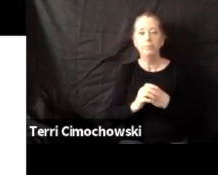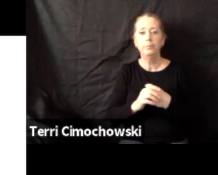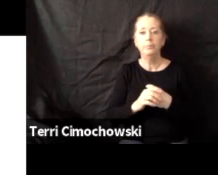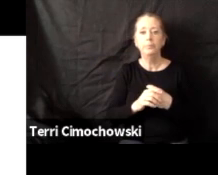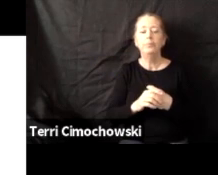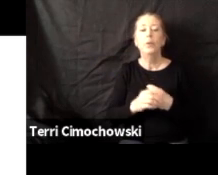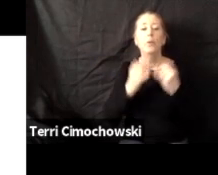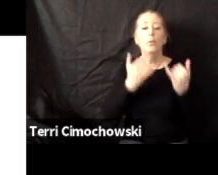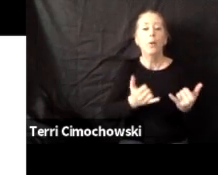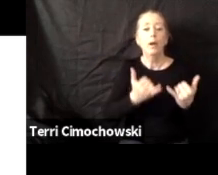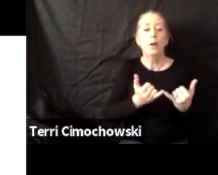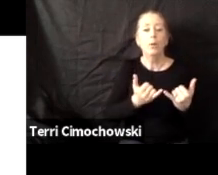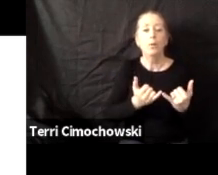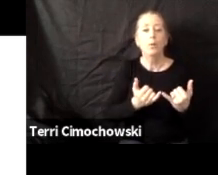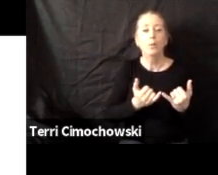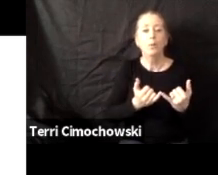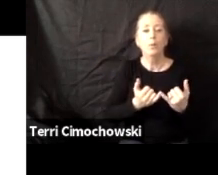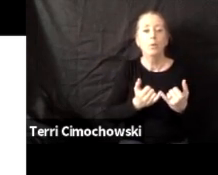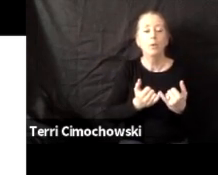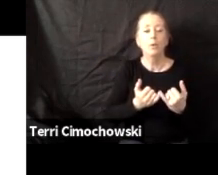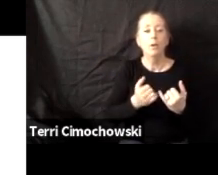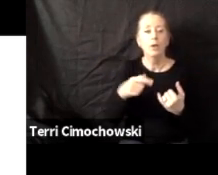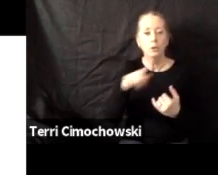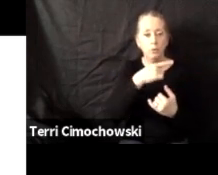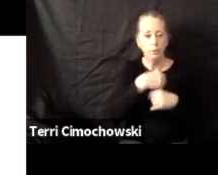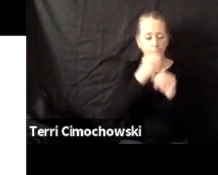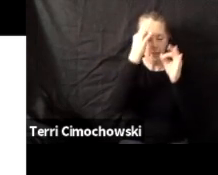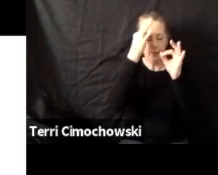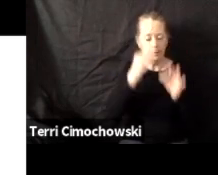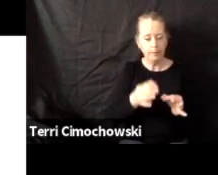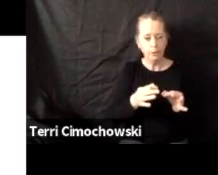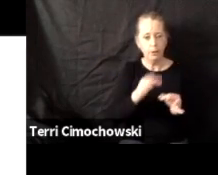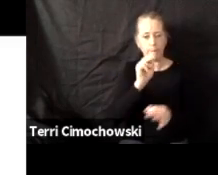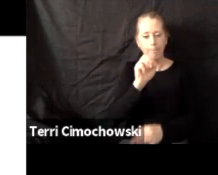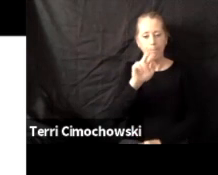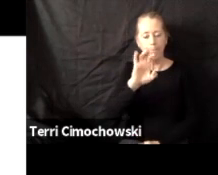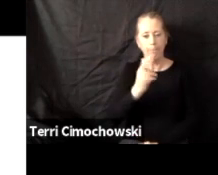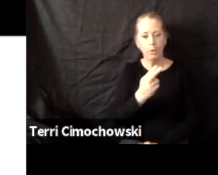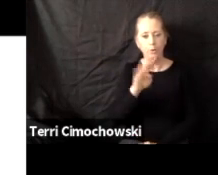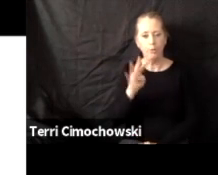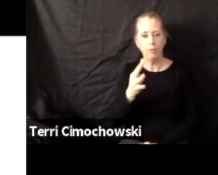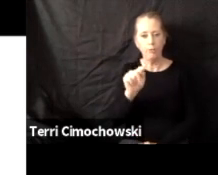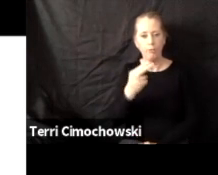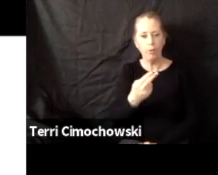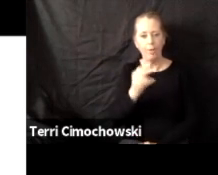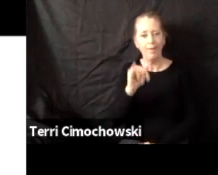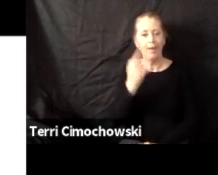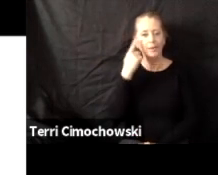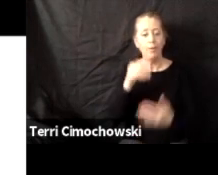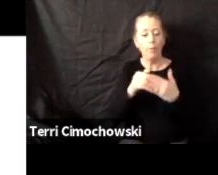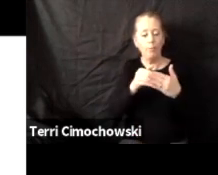so right now what you are, as you're making a decision, the March 4th date is really for priority enrollment